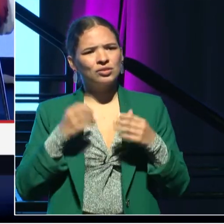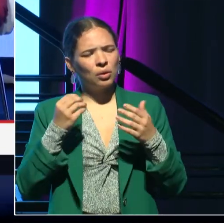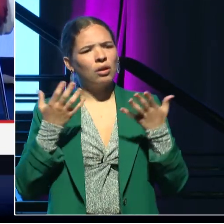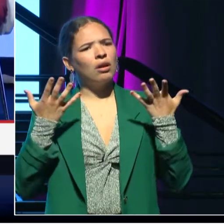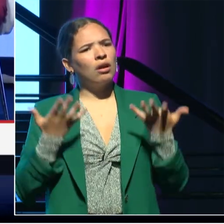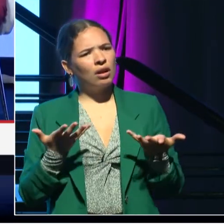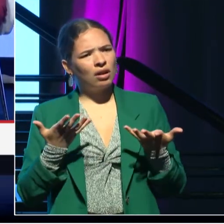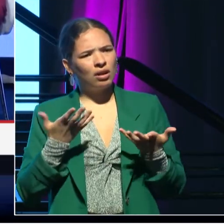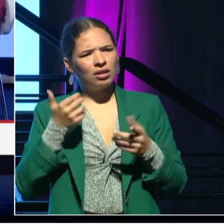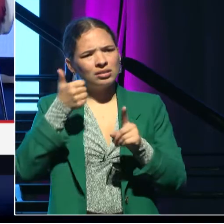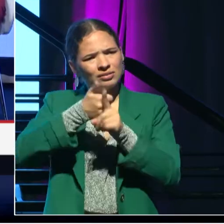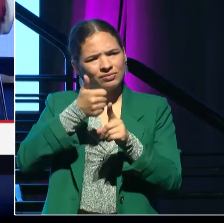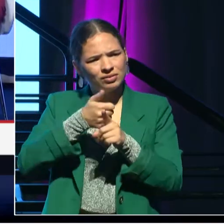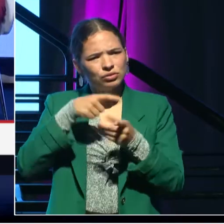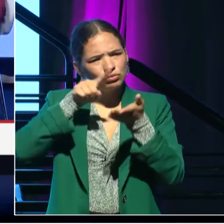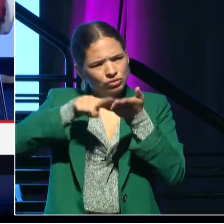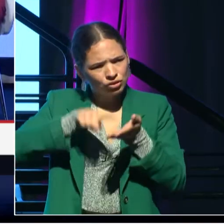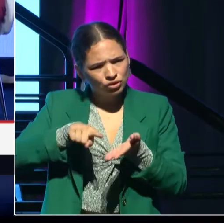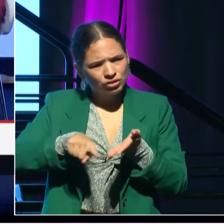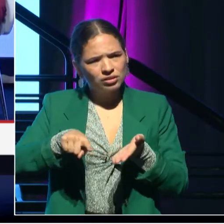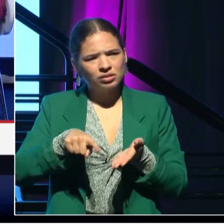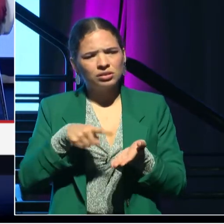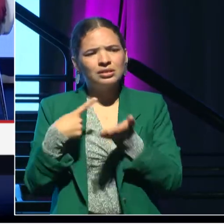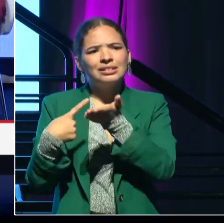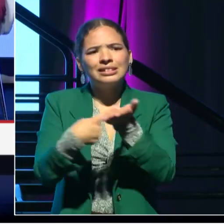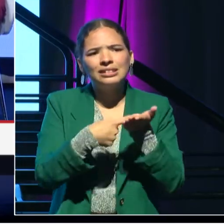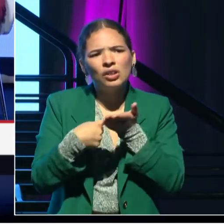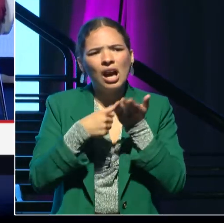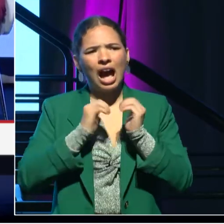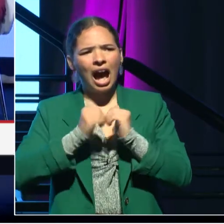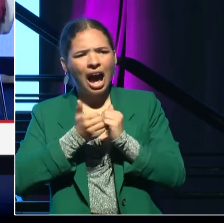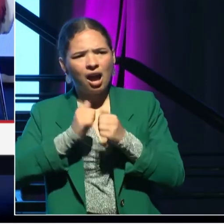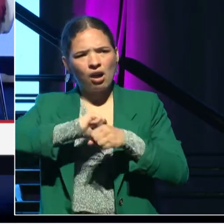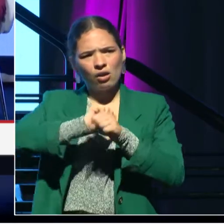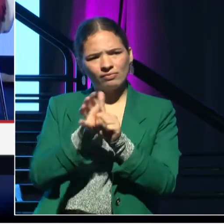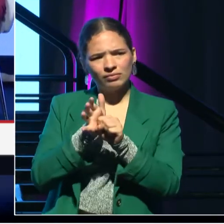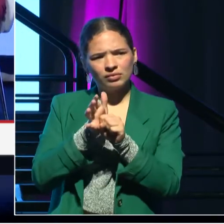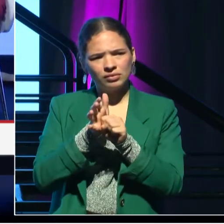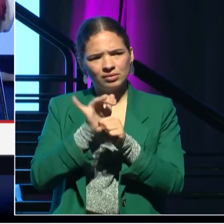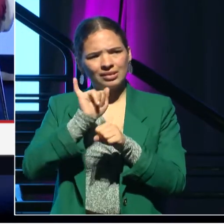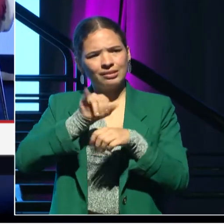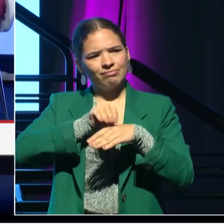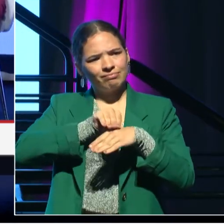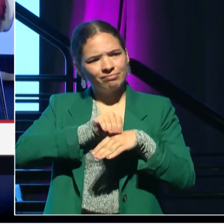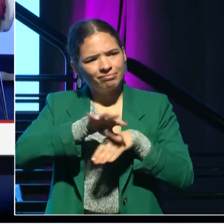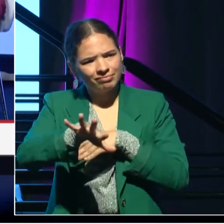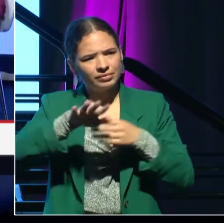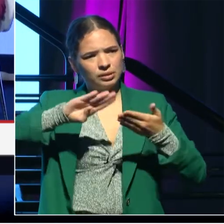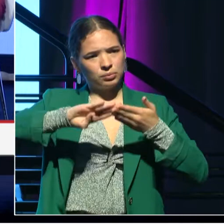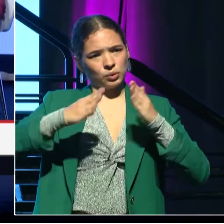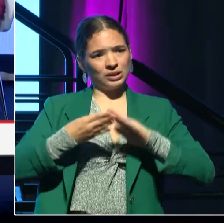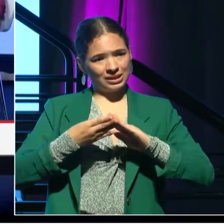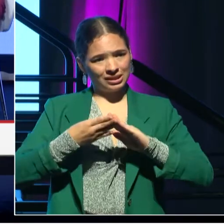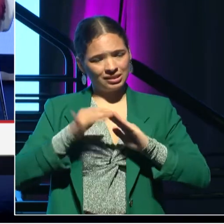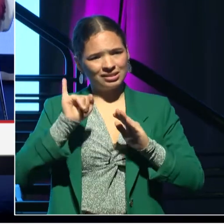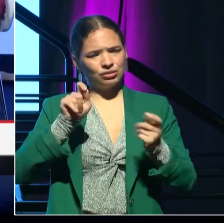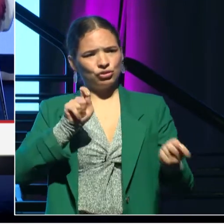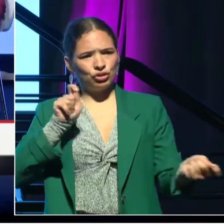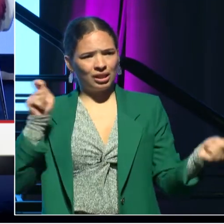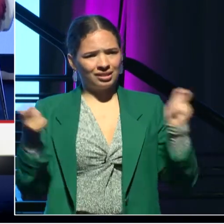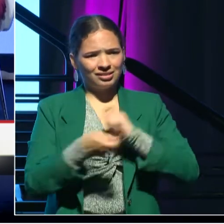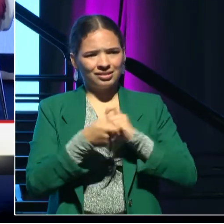researcher, about how COVID-19 has affected our communities and changing health outcomes specifically